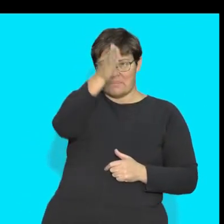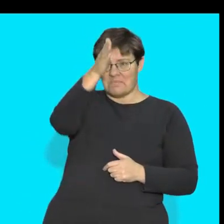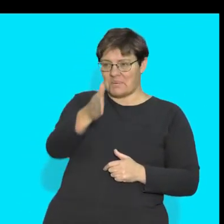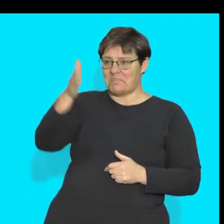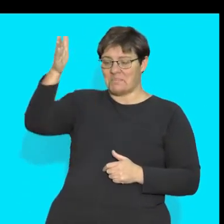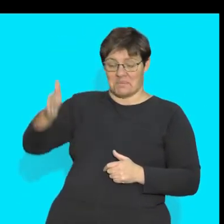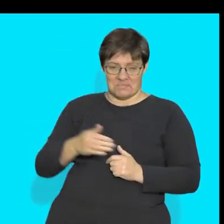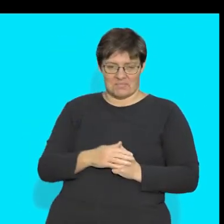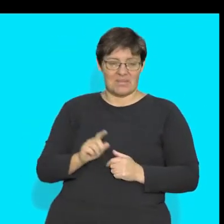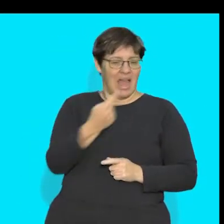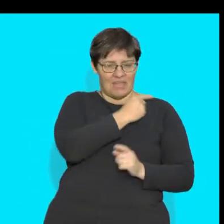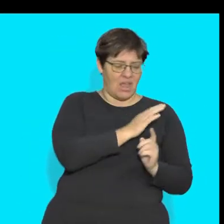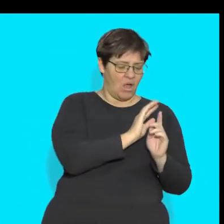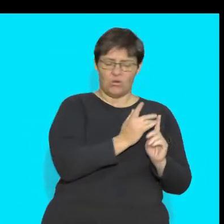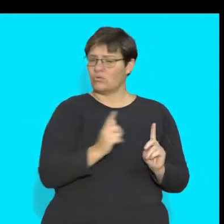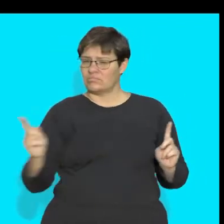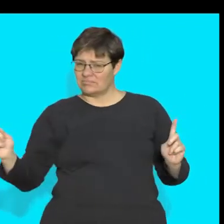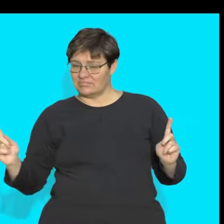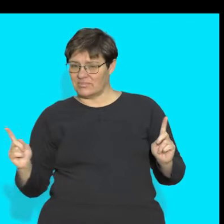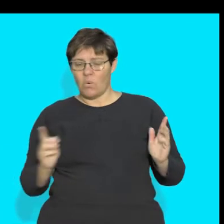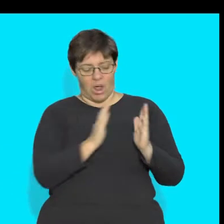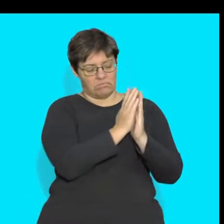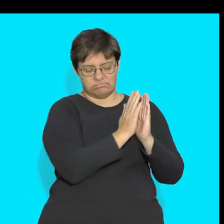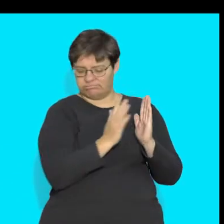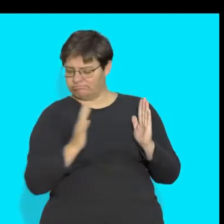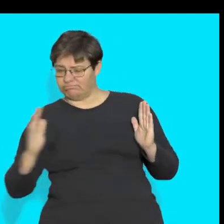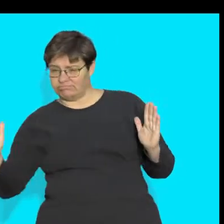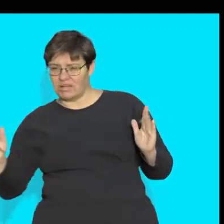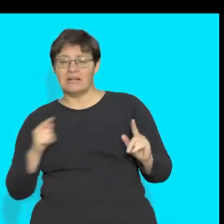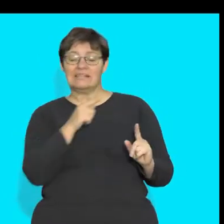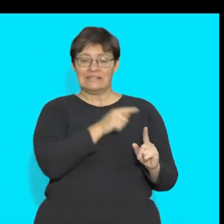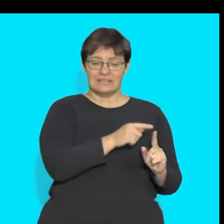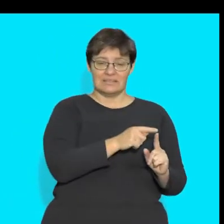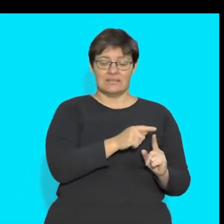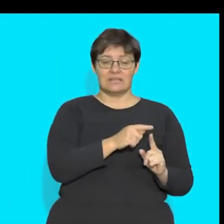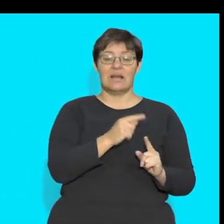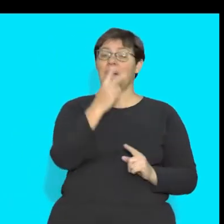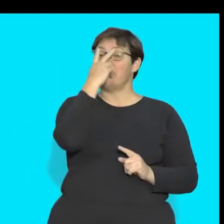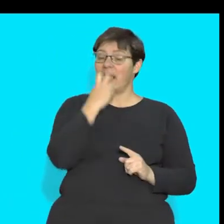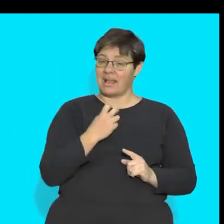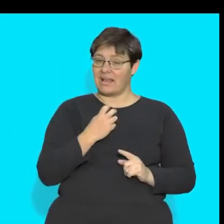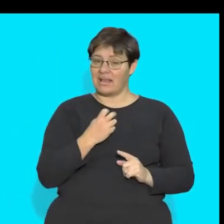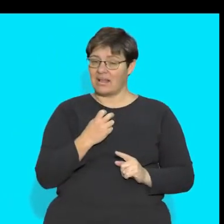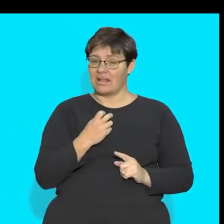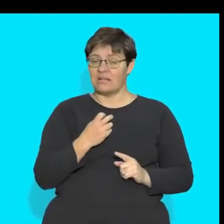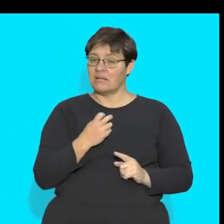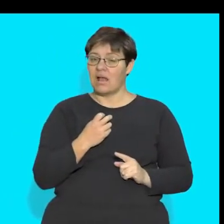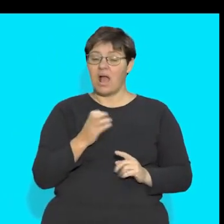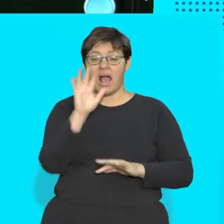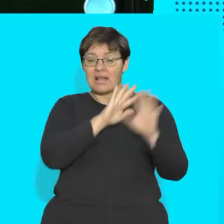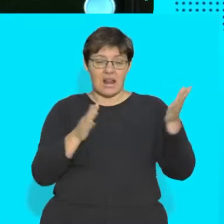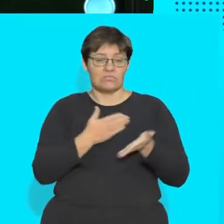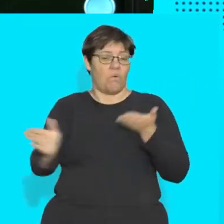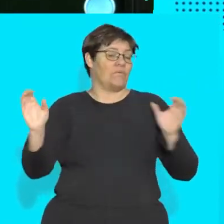showed you was continuous because it showed all the colors. The black are colors that aren't emitted,